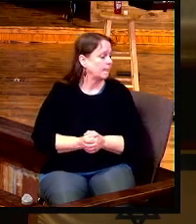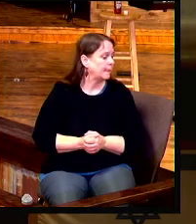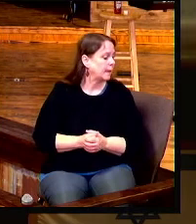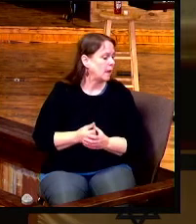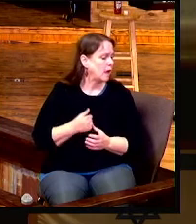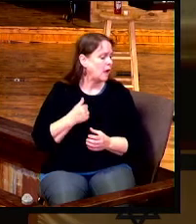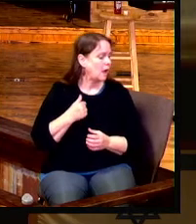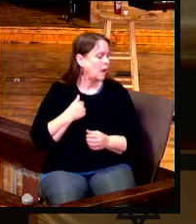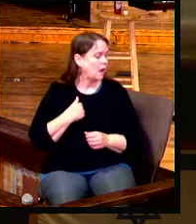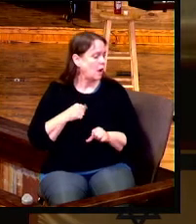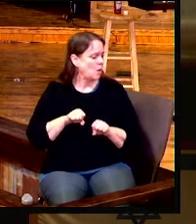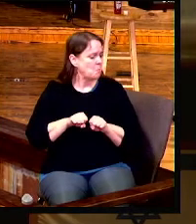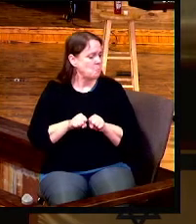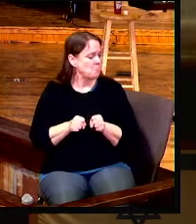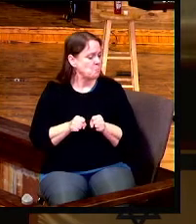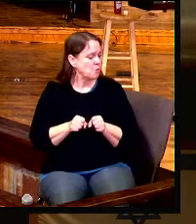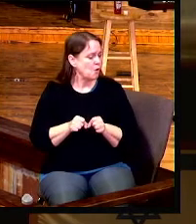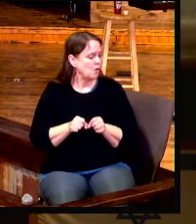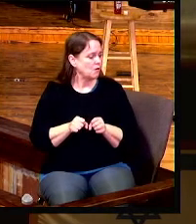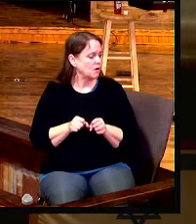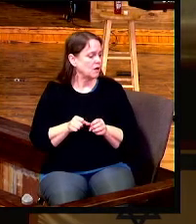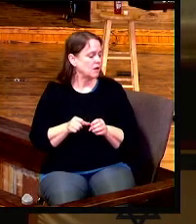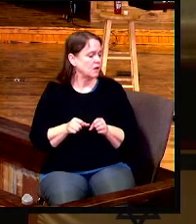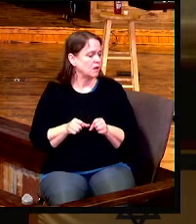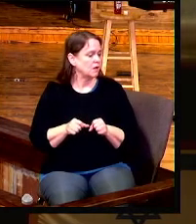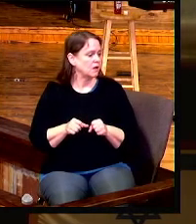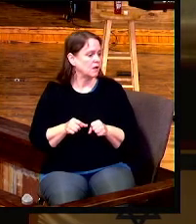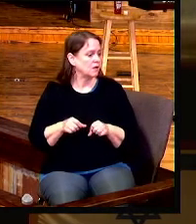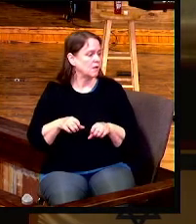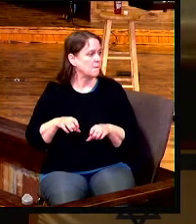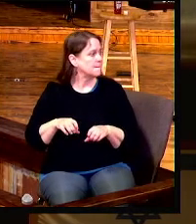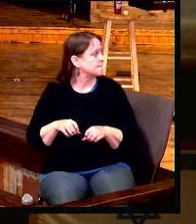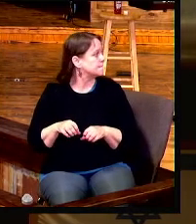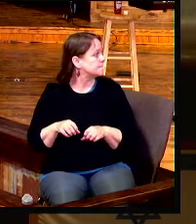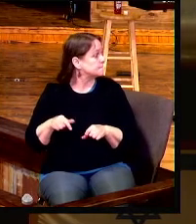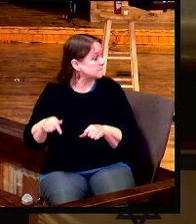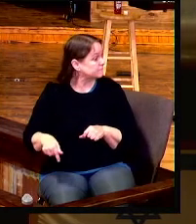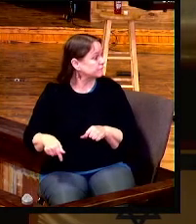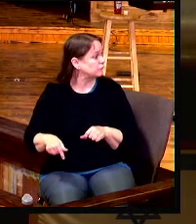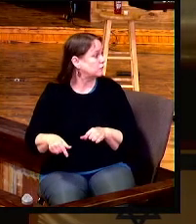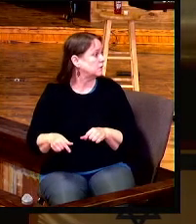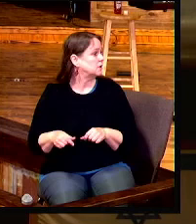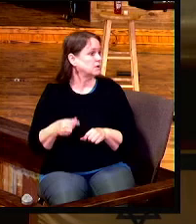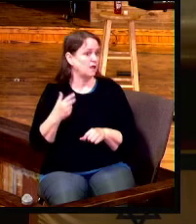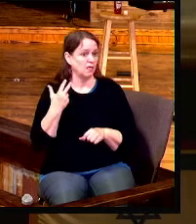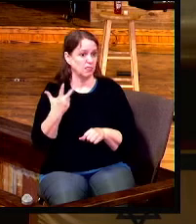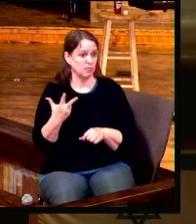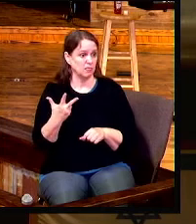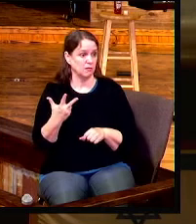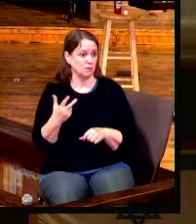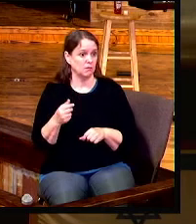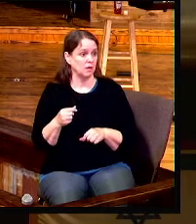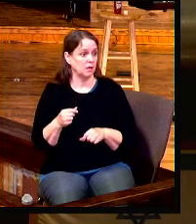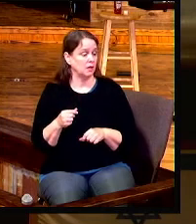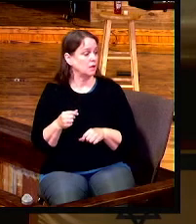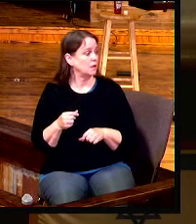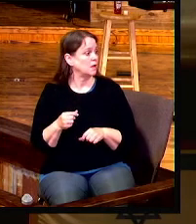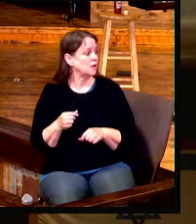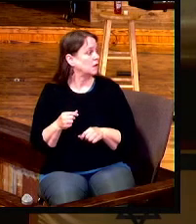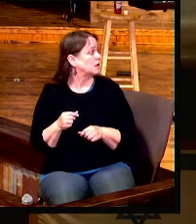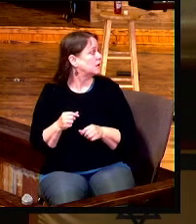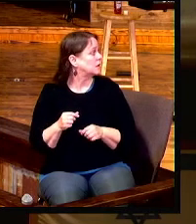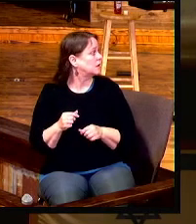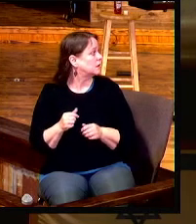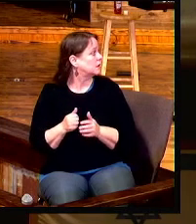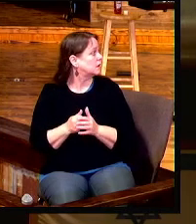site. I got screws and pins in my heel. It broke my ankle in three spots. I was out of work for like 2.5 months to